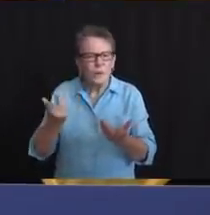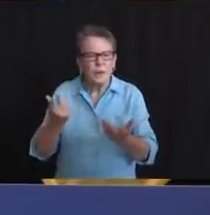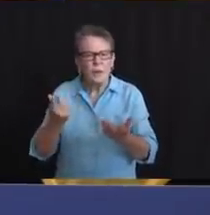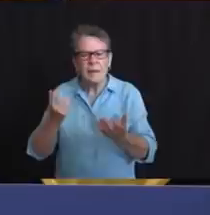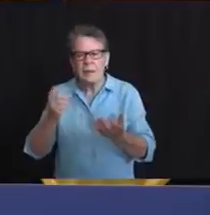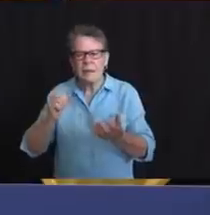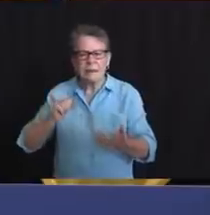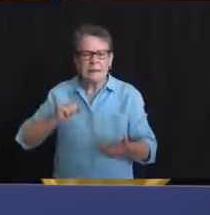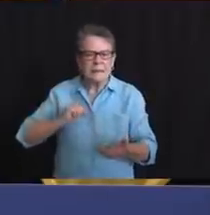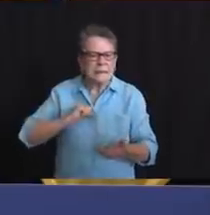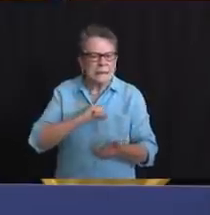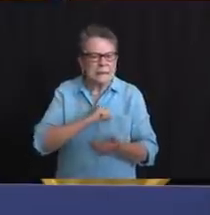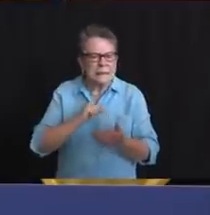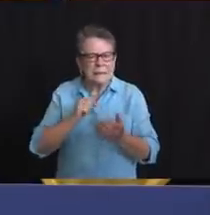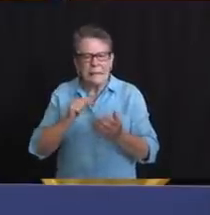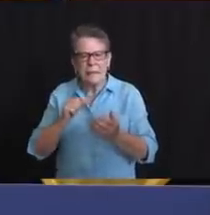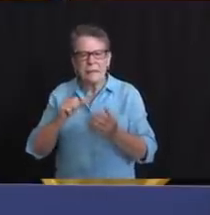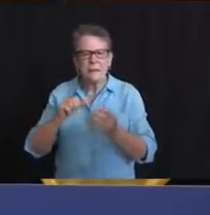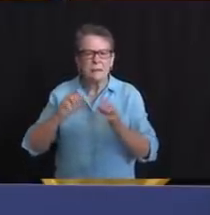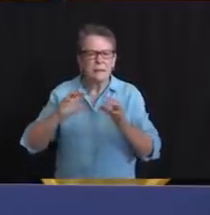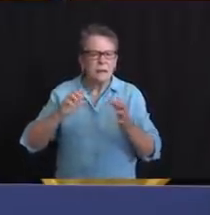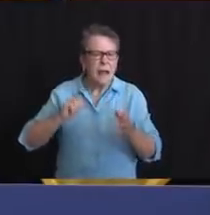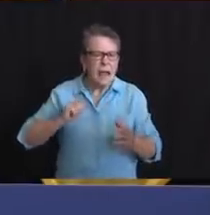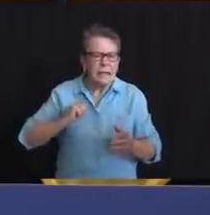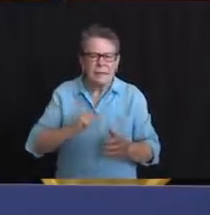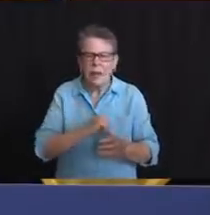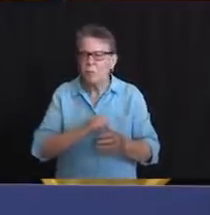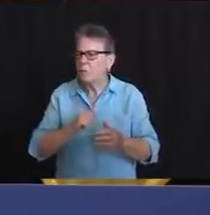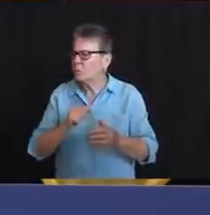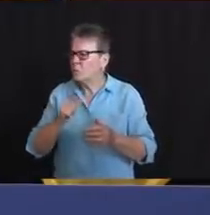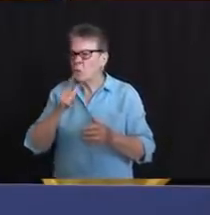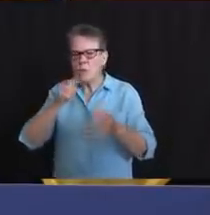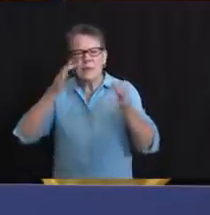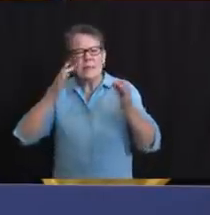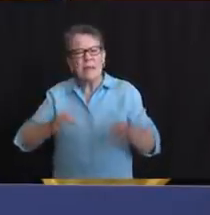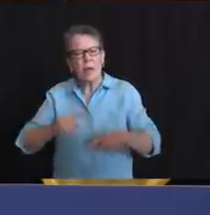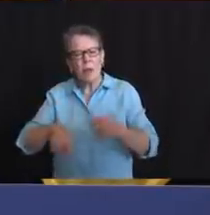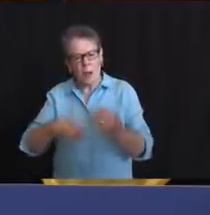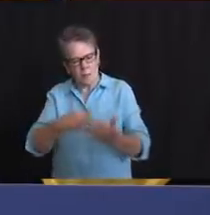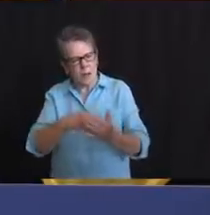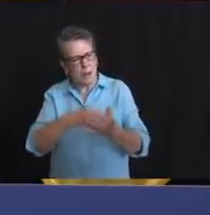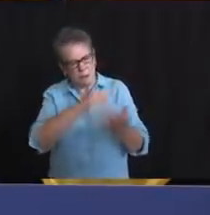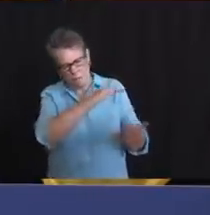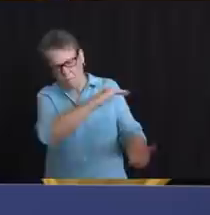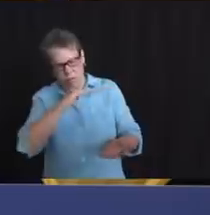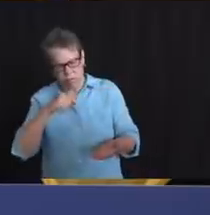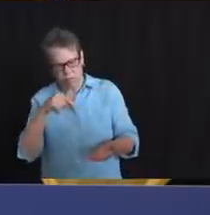by June 30th? And what would you like to see the money be spent on? Thanks.